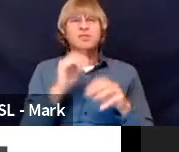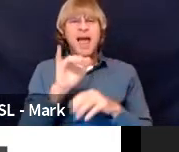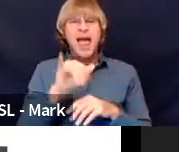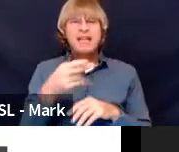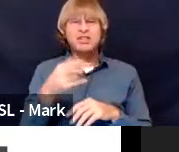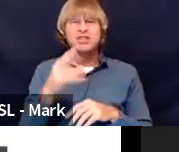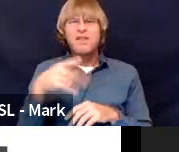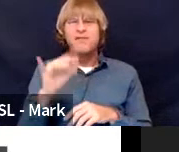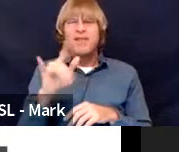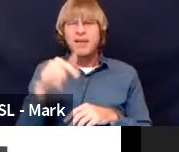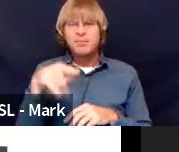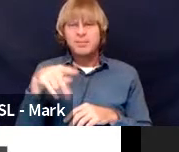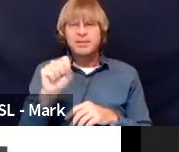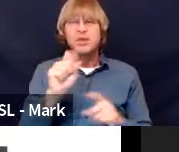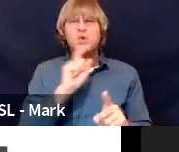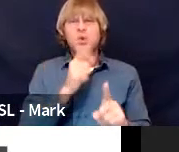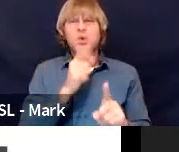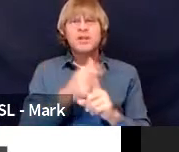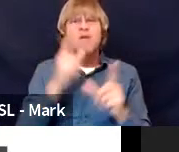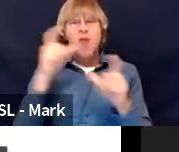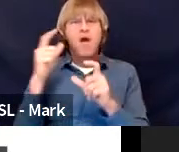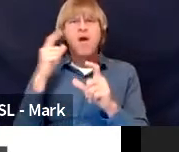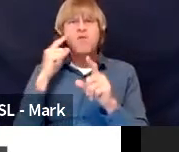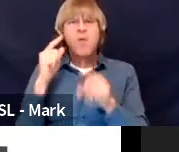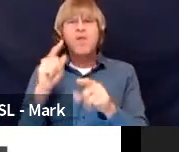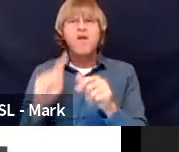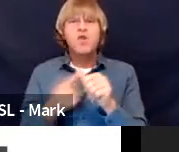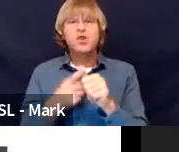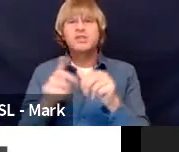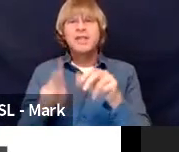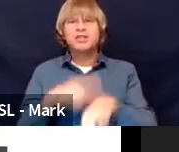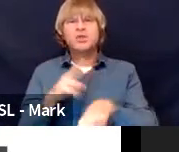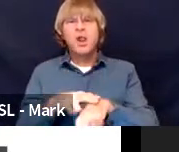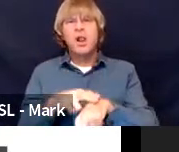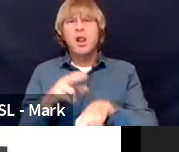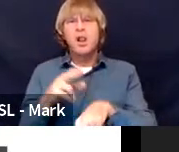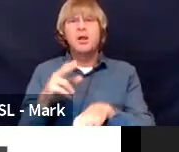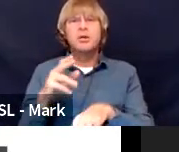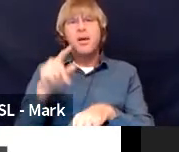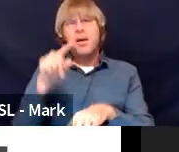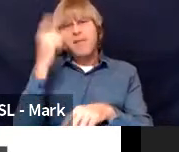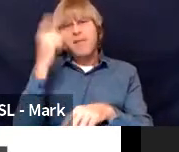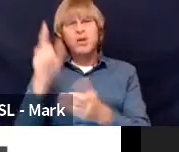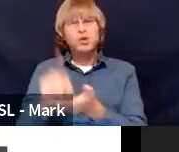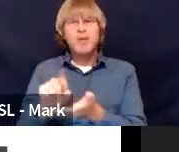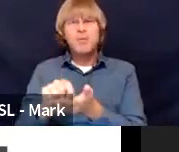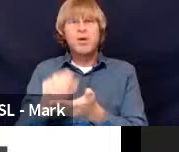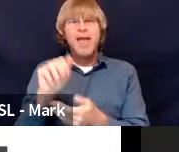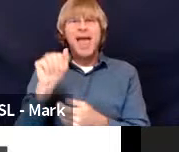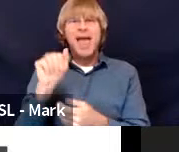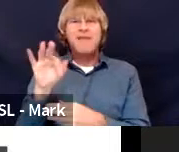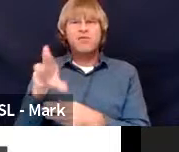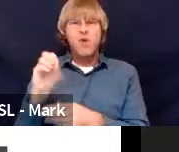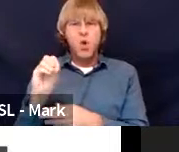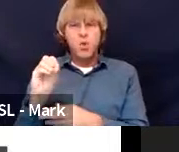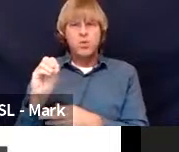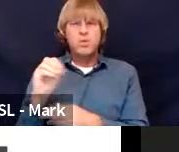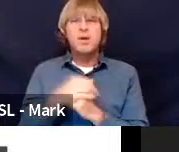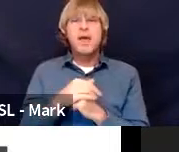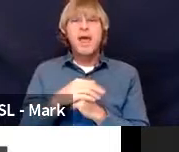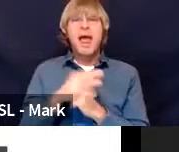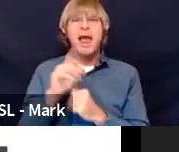I.H. Phillips, who was the photographer for the first national Black newspaper, The Afro, and